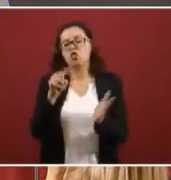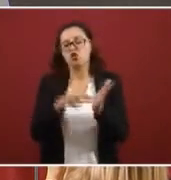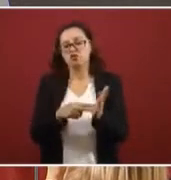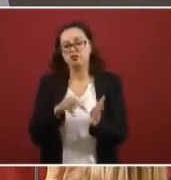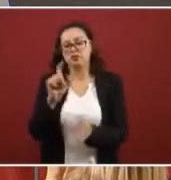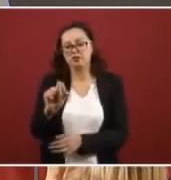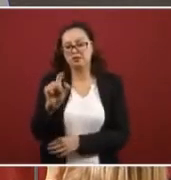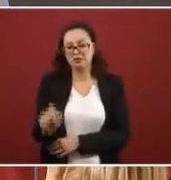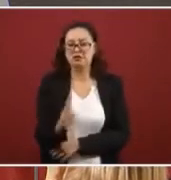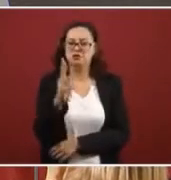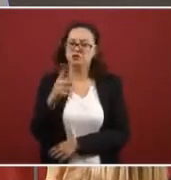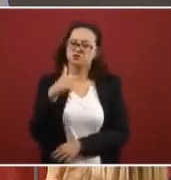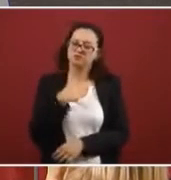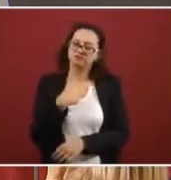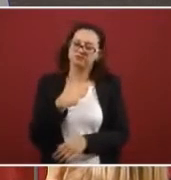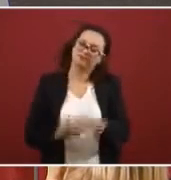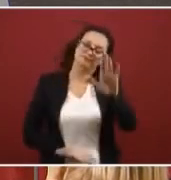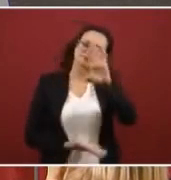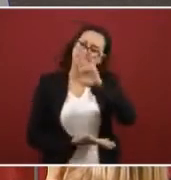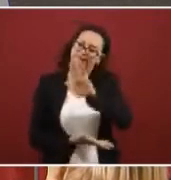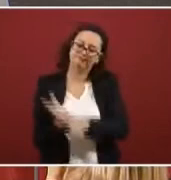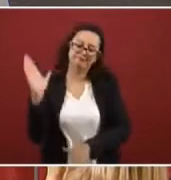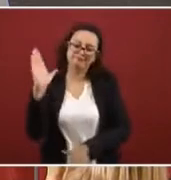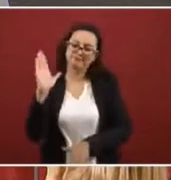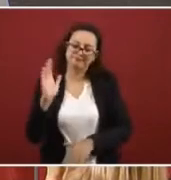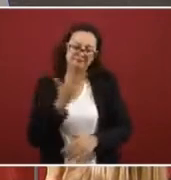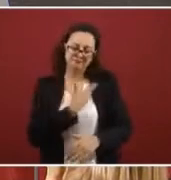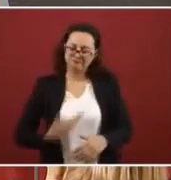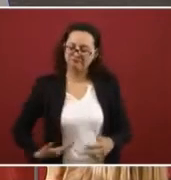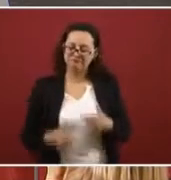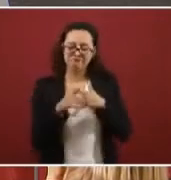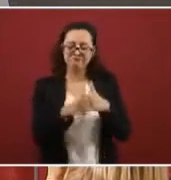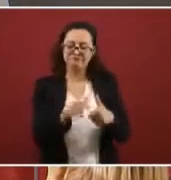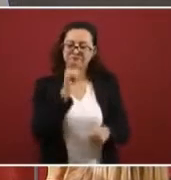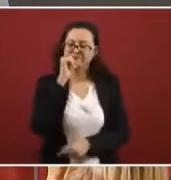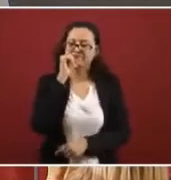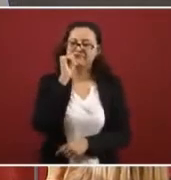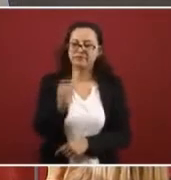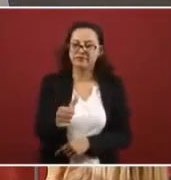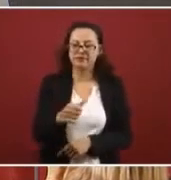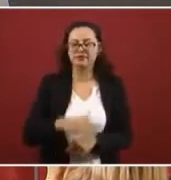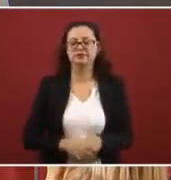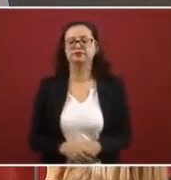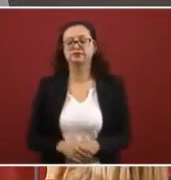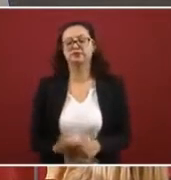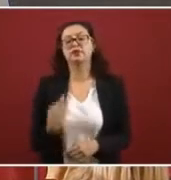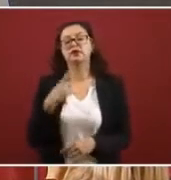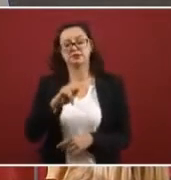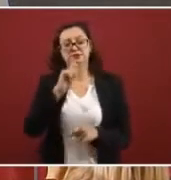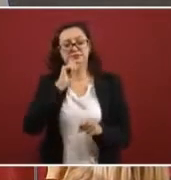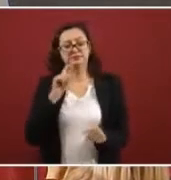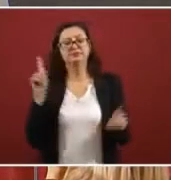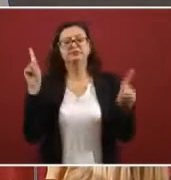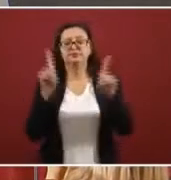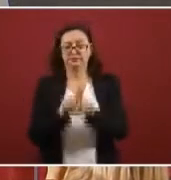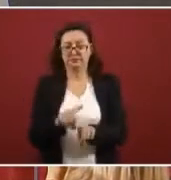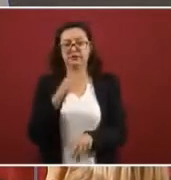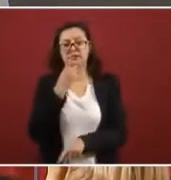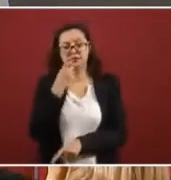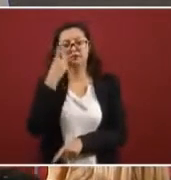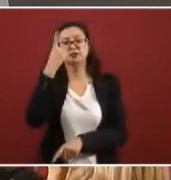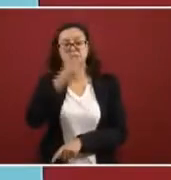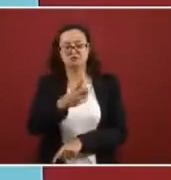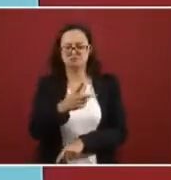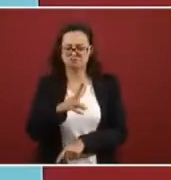leave back to Palenque. But I will tell you this with sincerity,